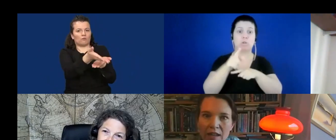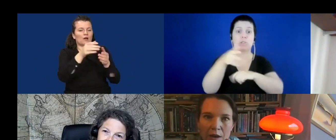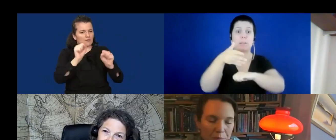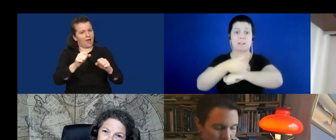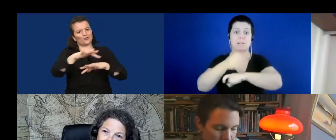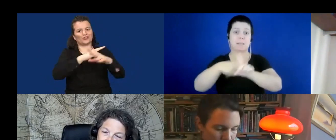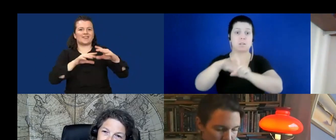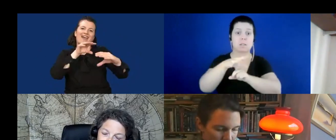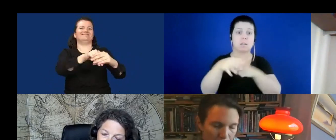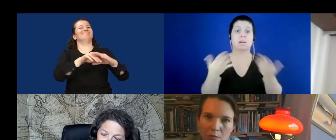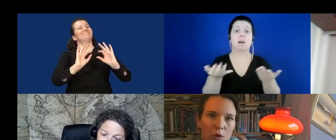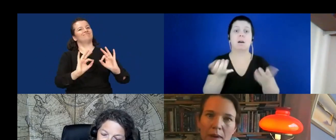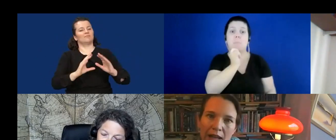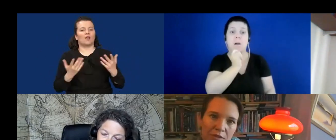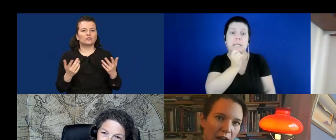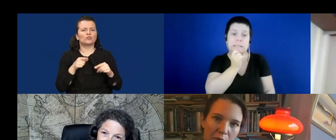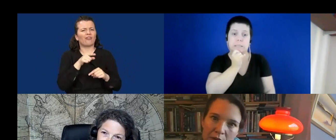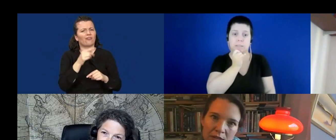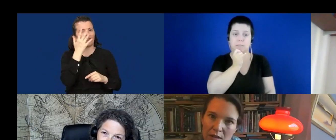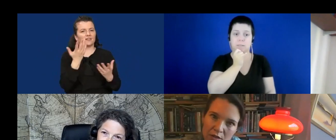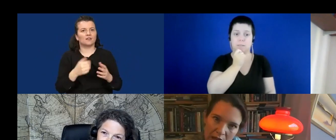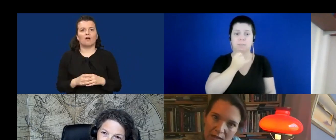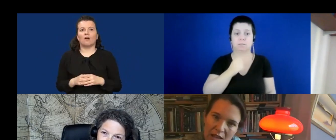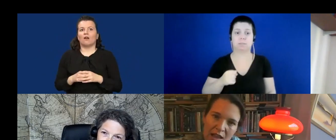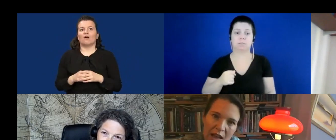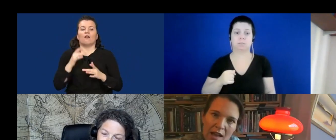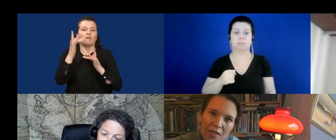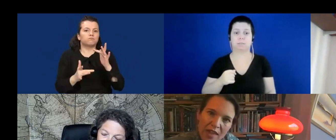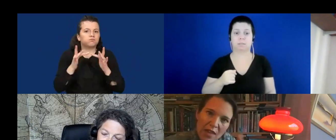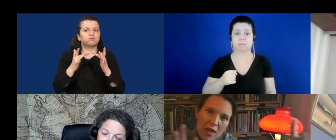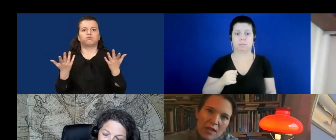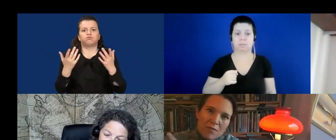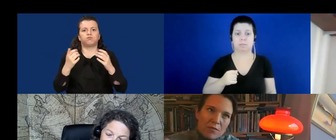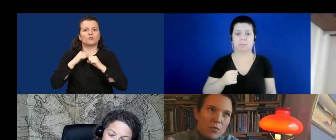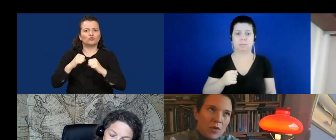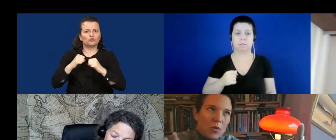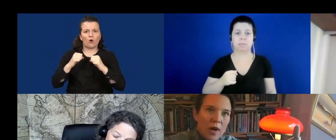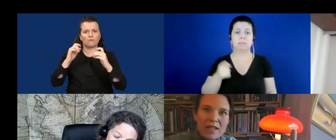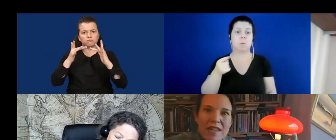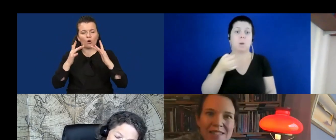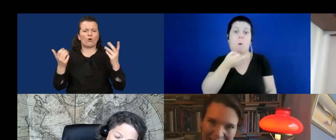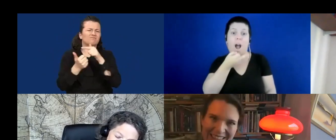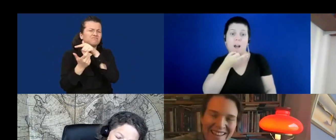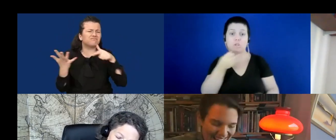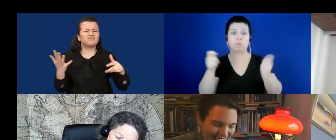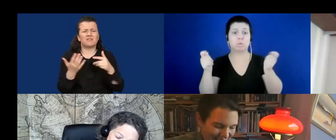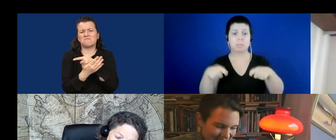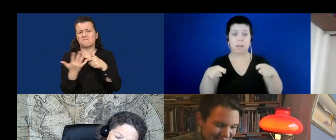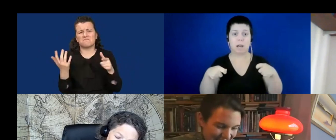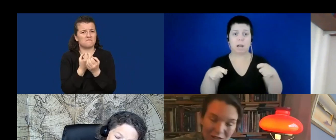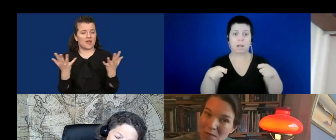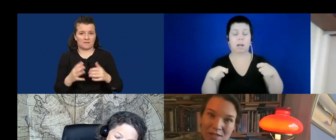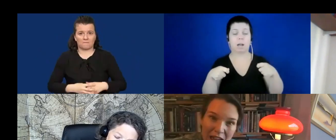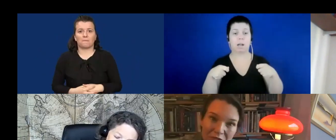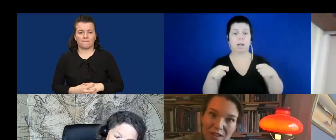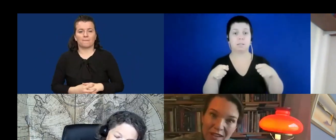Things like broadband, fiber and such things. I think that we can quite easily